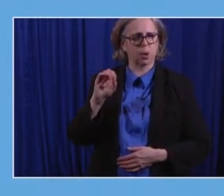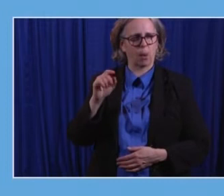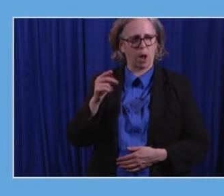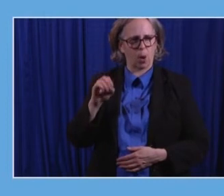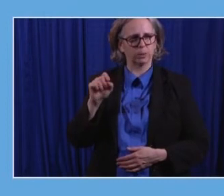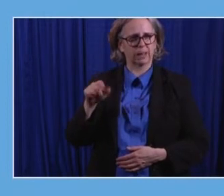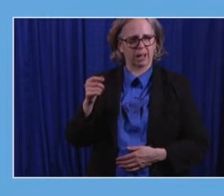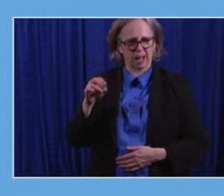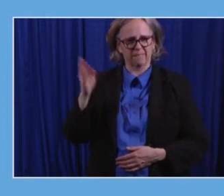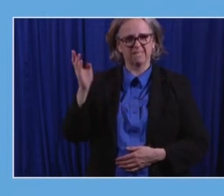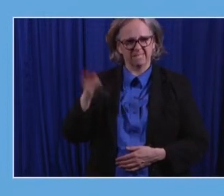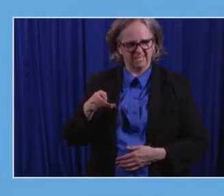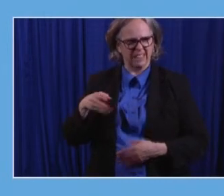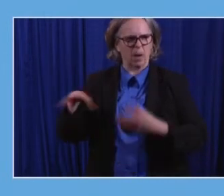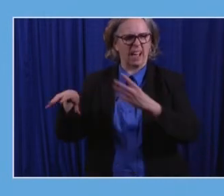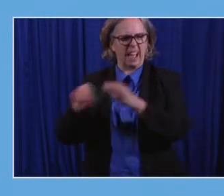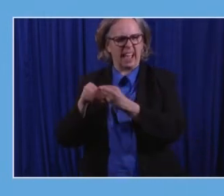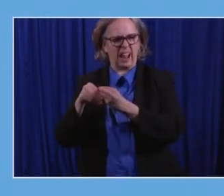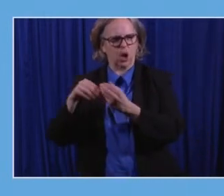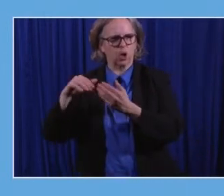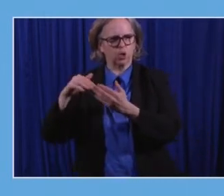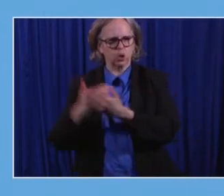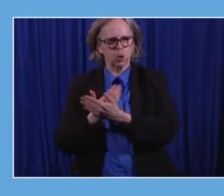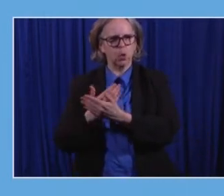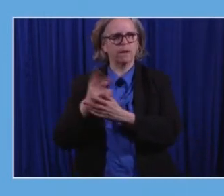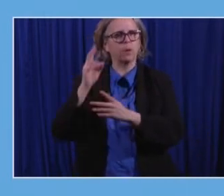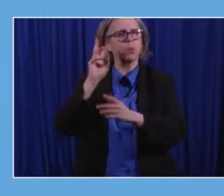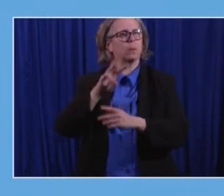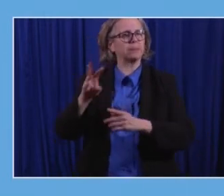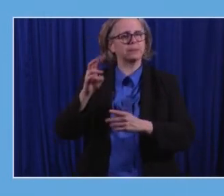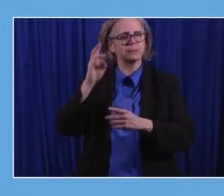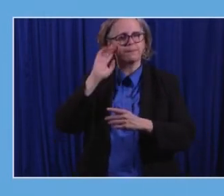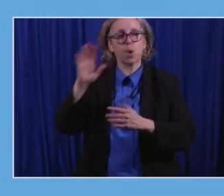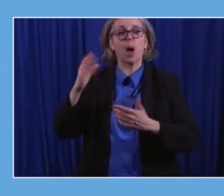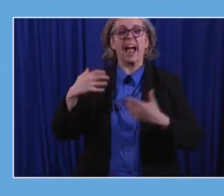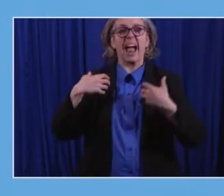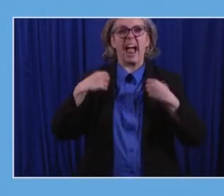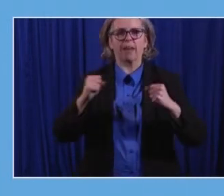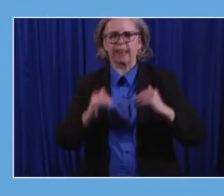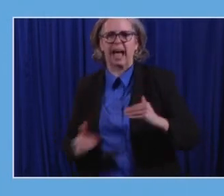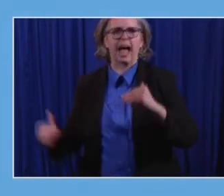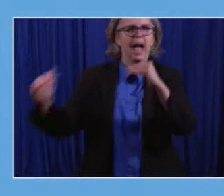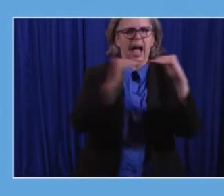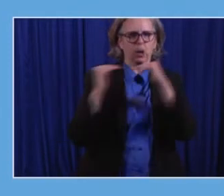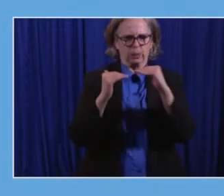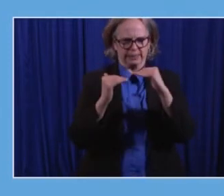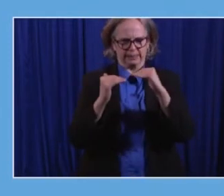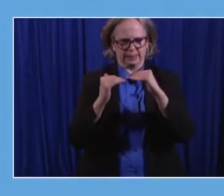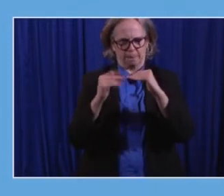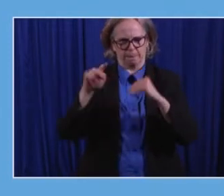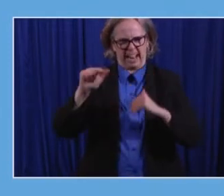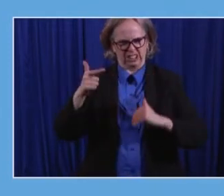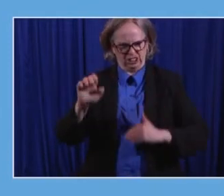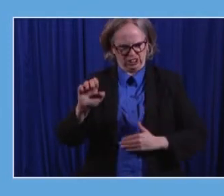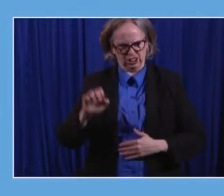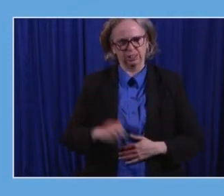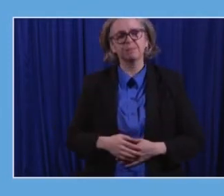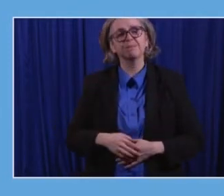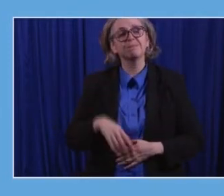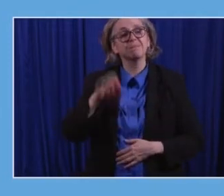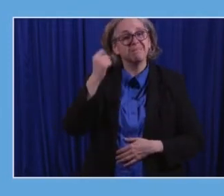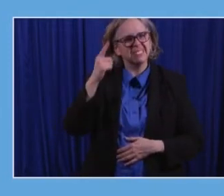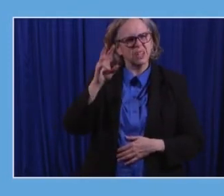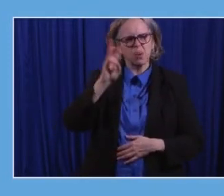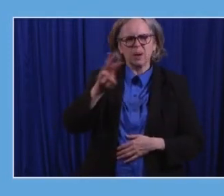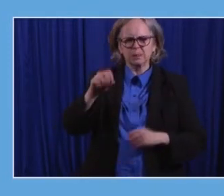access to the resources needed to protect against COVID-19. The webpage also provides resources that will allow